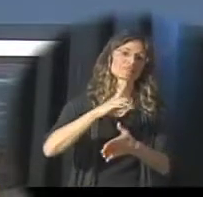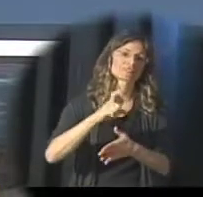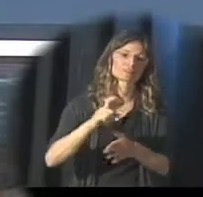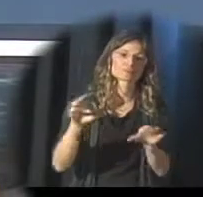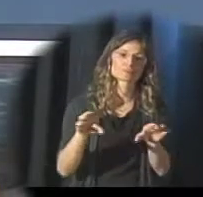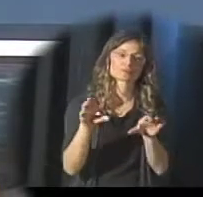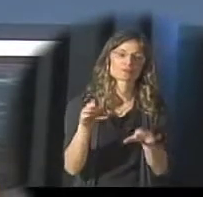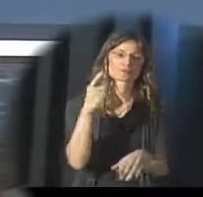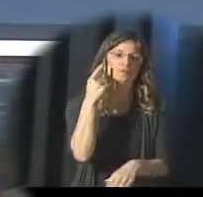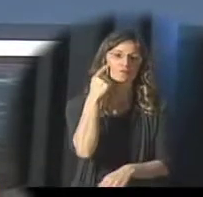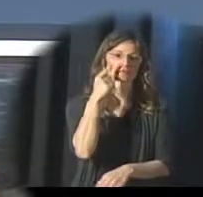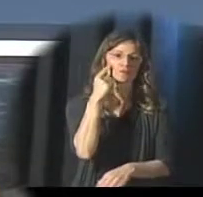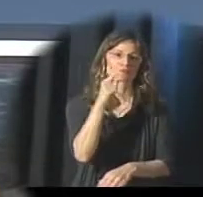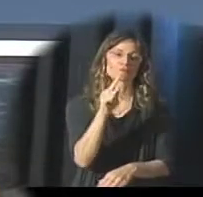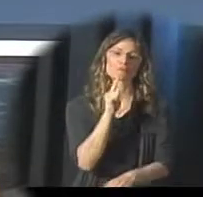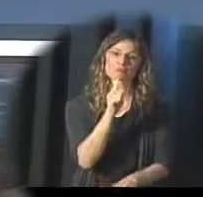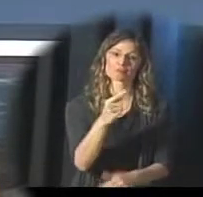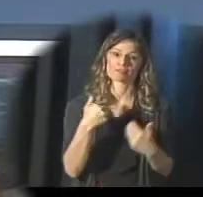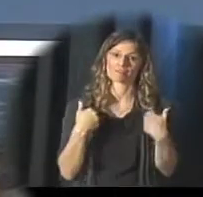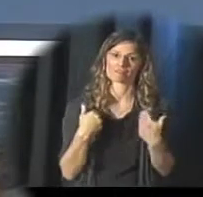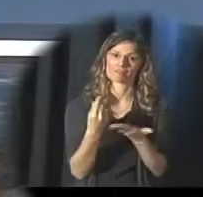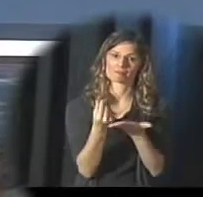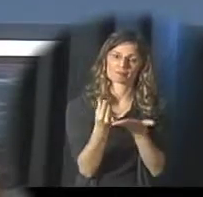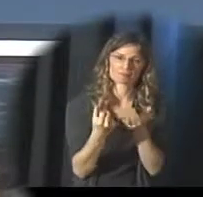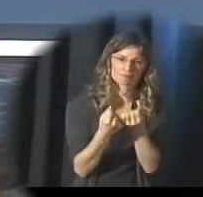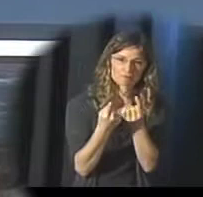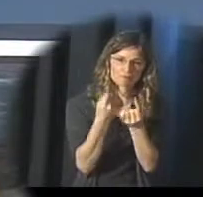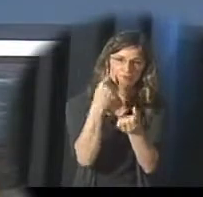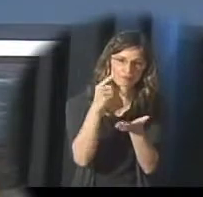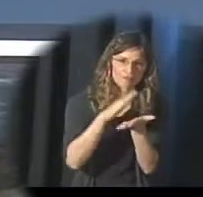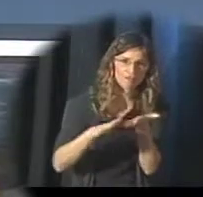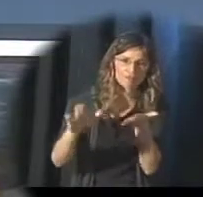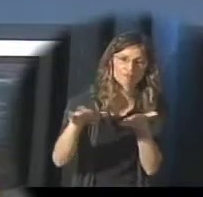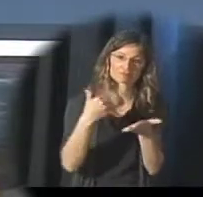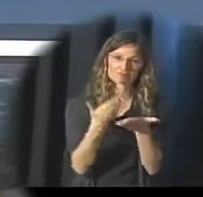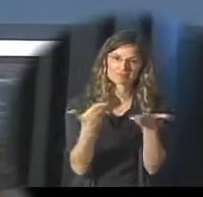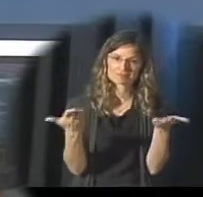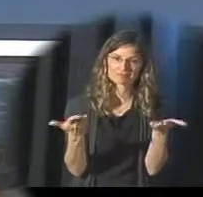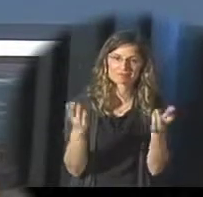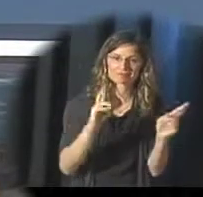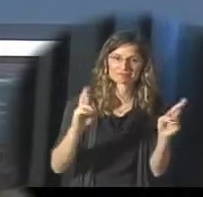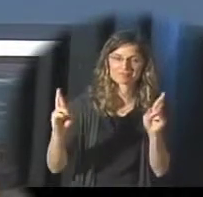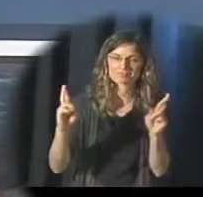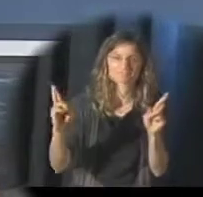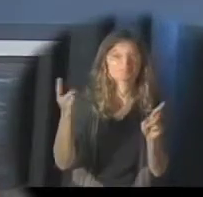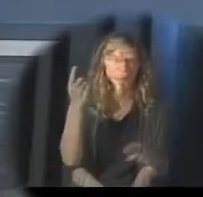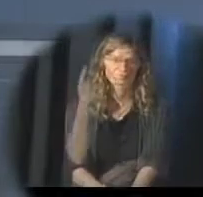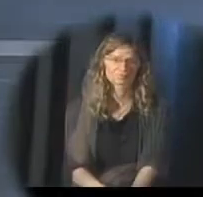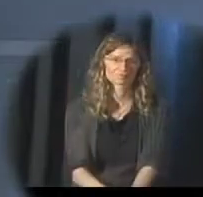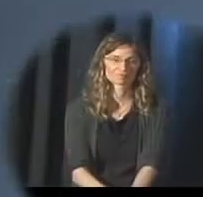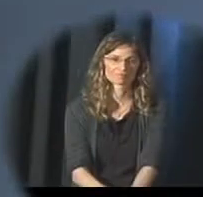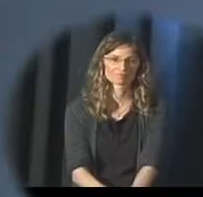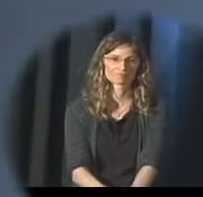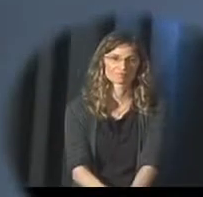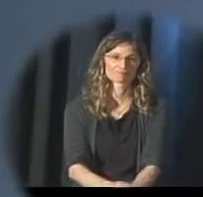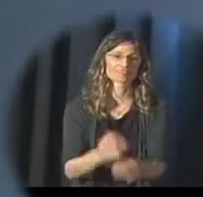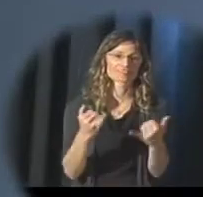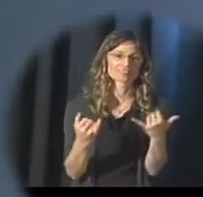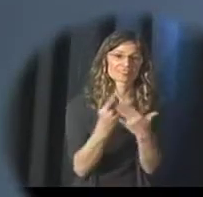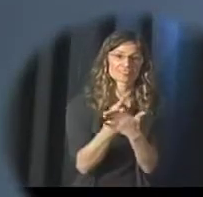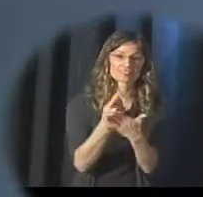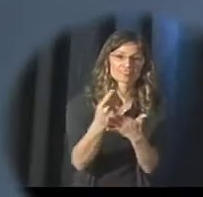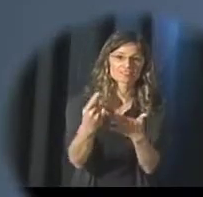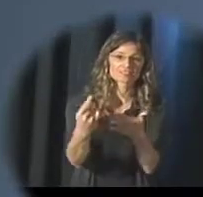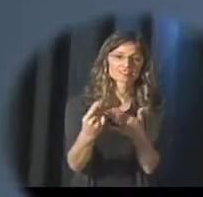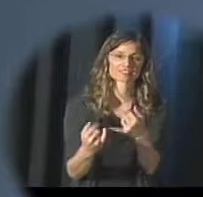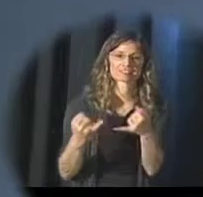financial aid Eligibility for college Come ready to get some helpful tips and get your questions answered This week is the